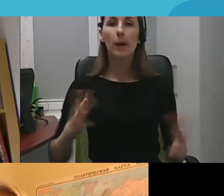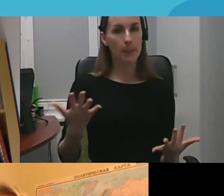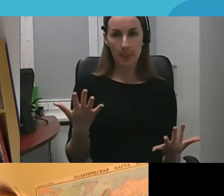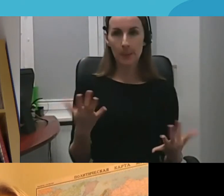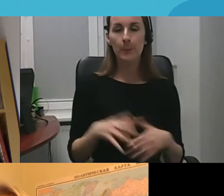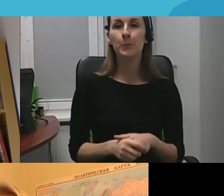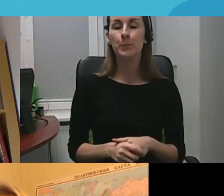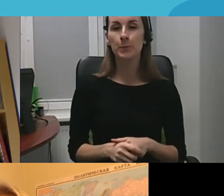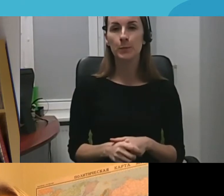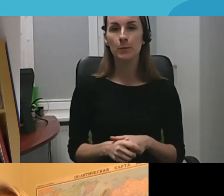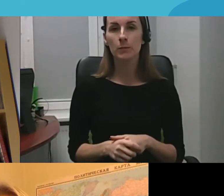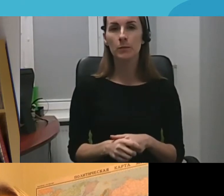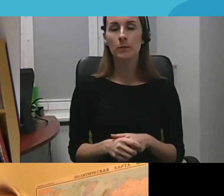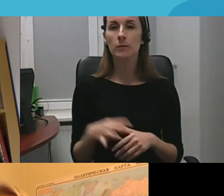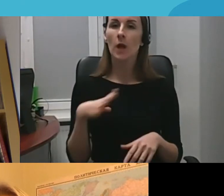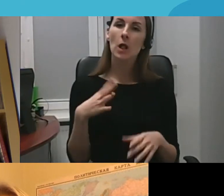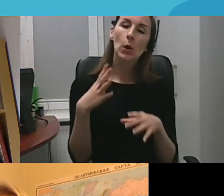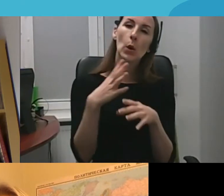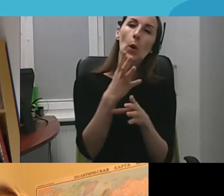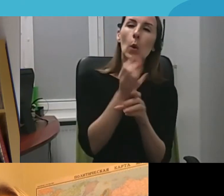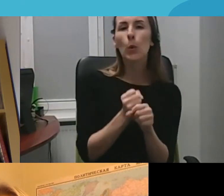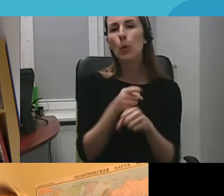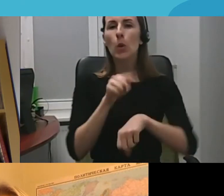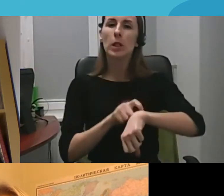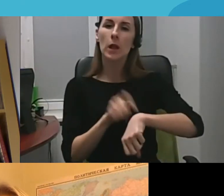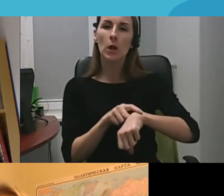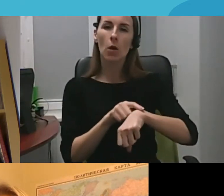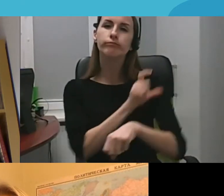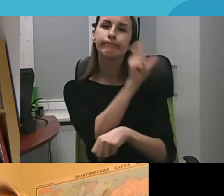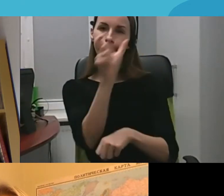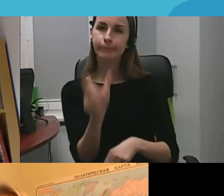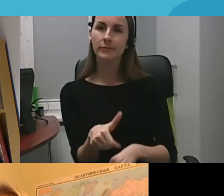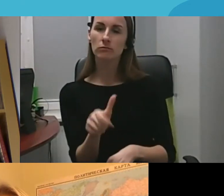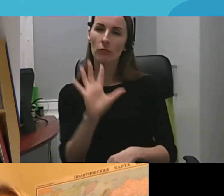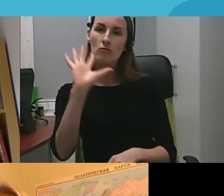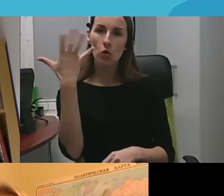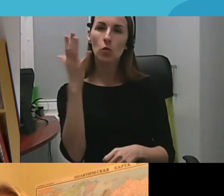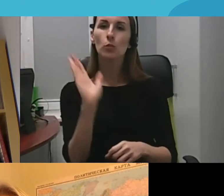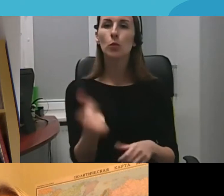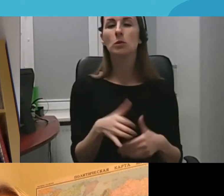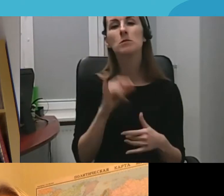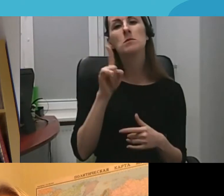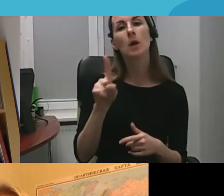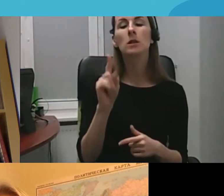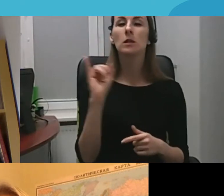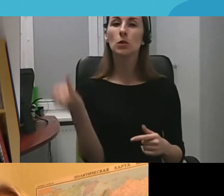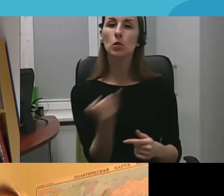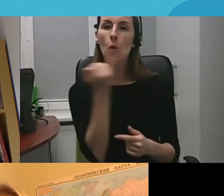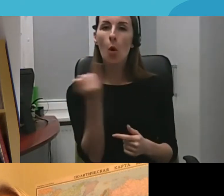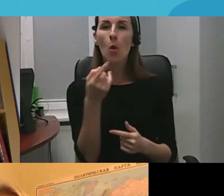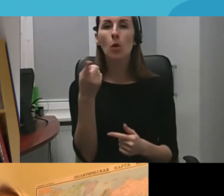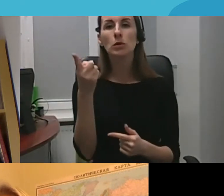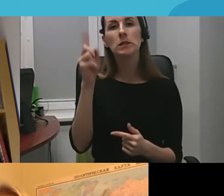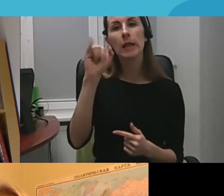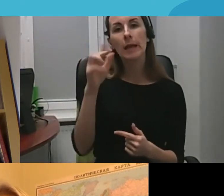but I would really like to hear from Dainius Žalimas, who's the chair of Lithuanian Constitutional Court,